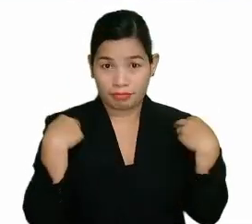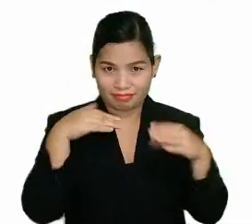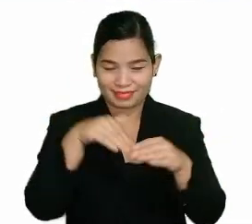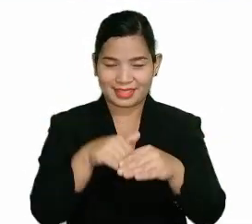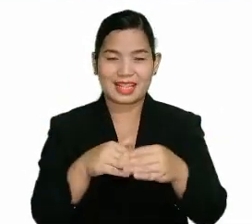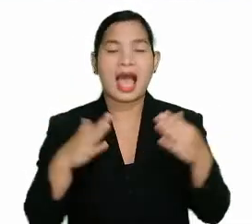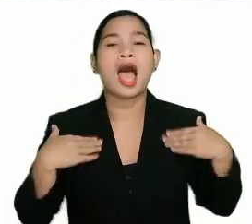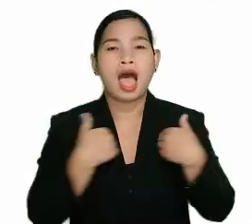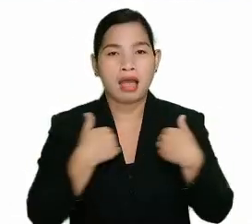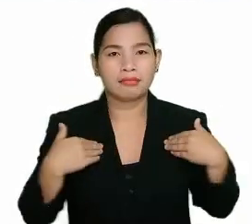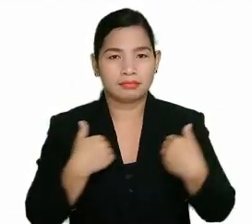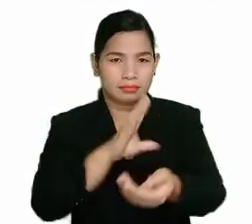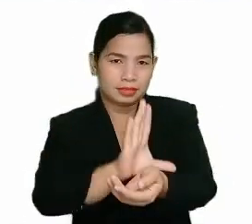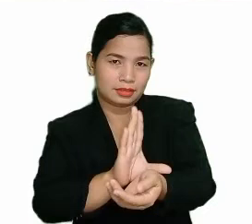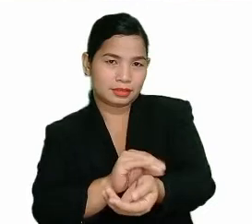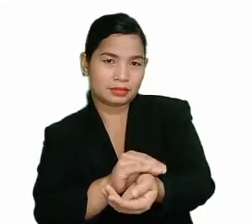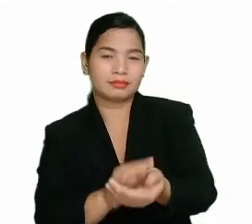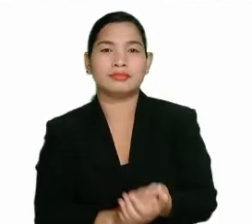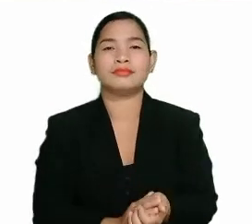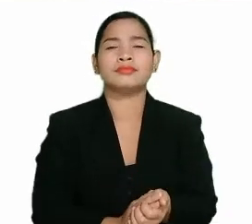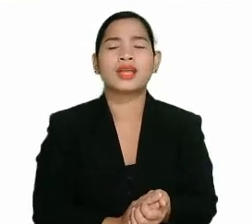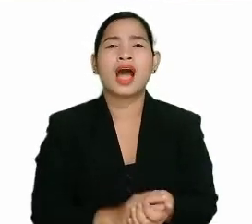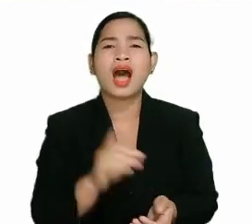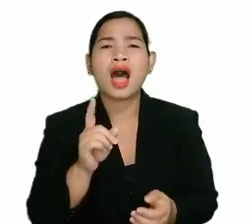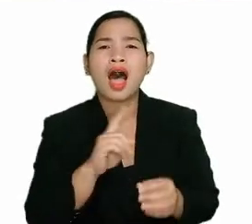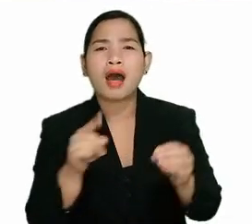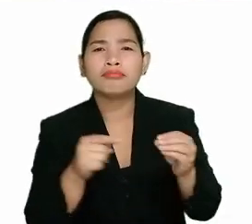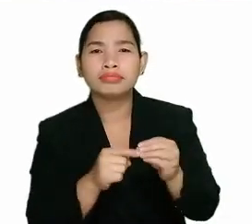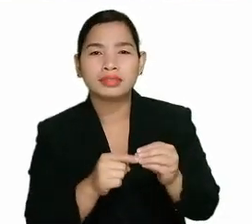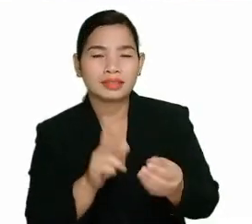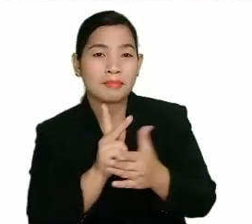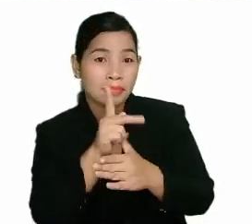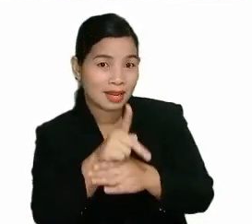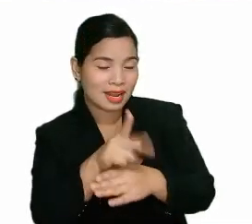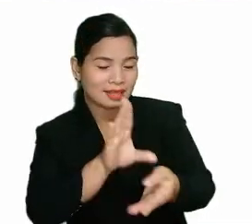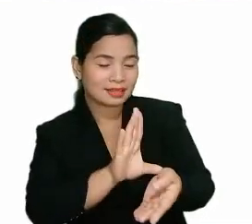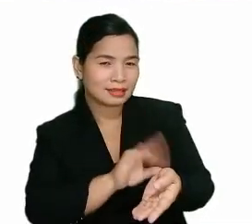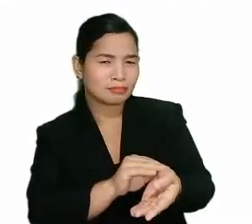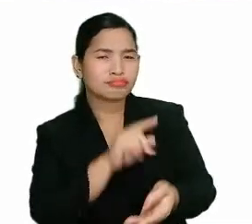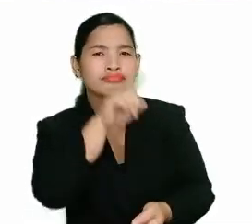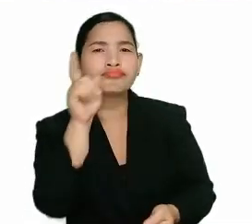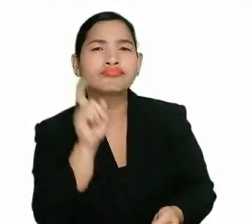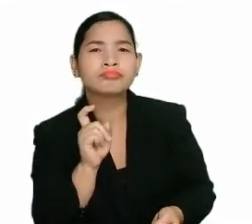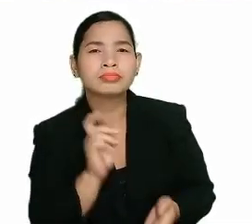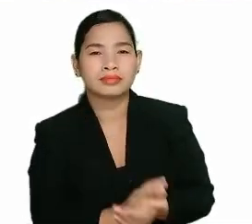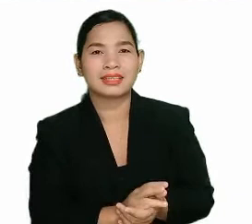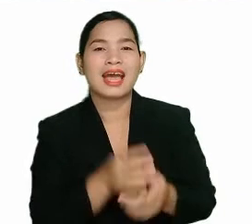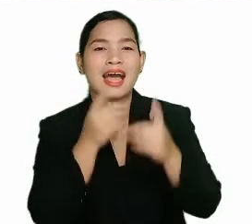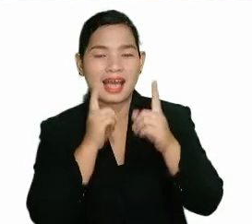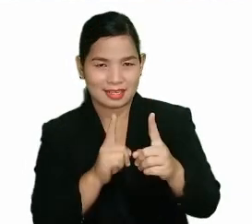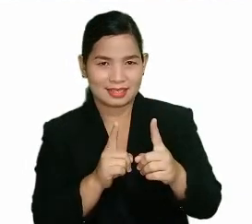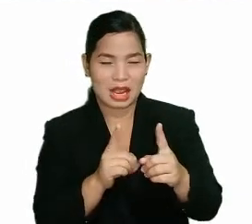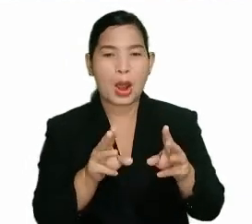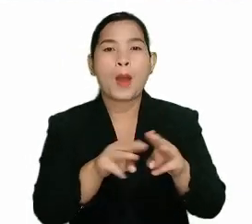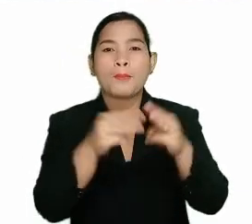animal cells? What about only on plant cell? Write your answer in your notebook. I will